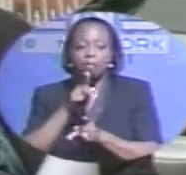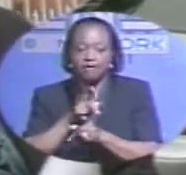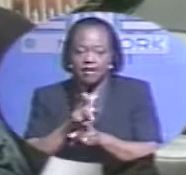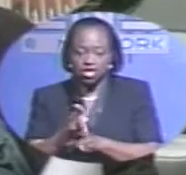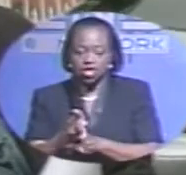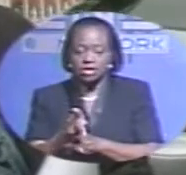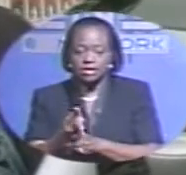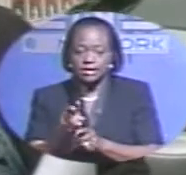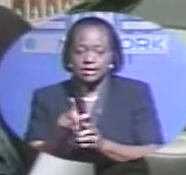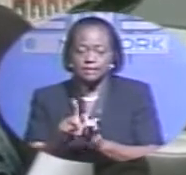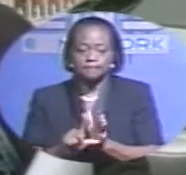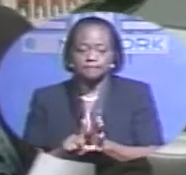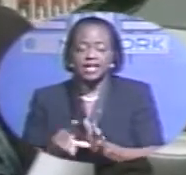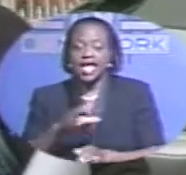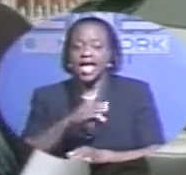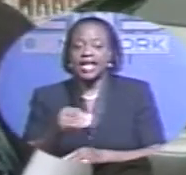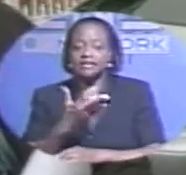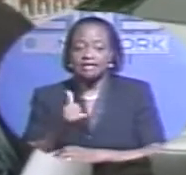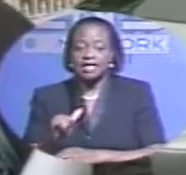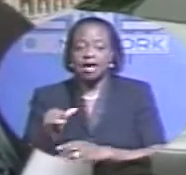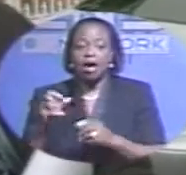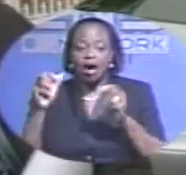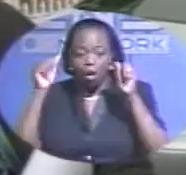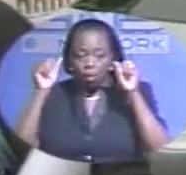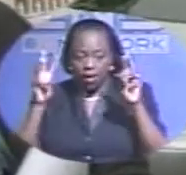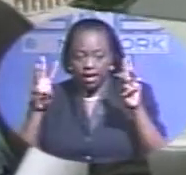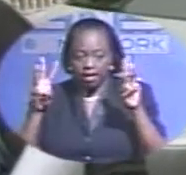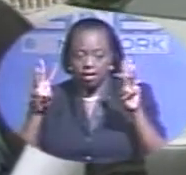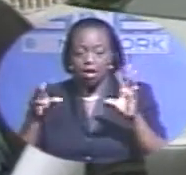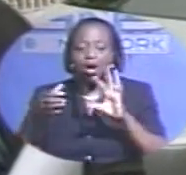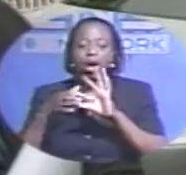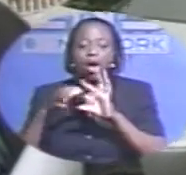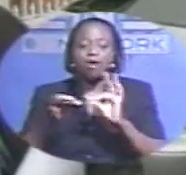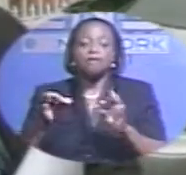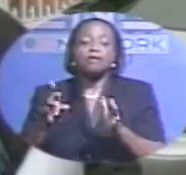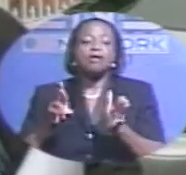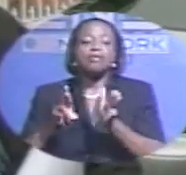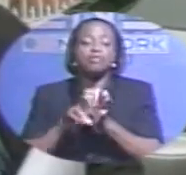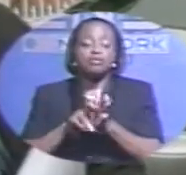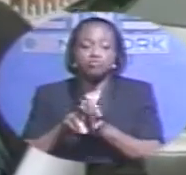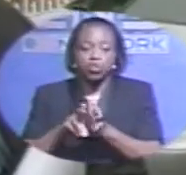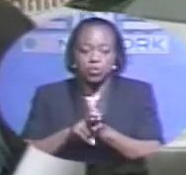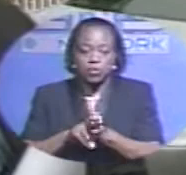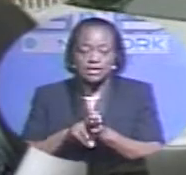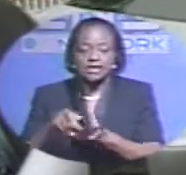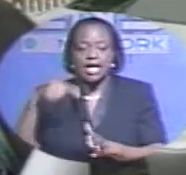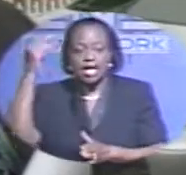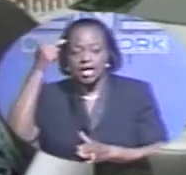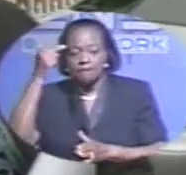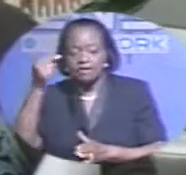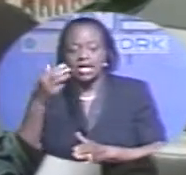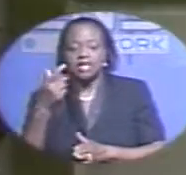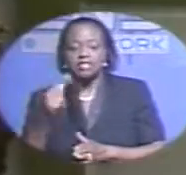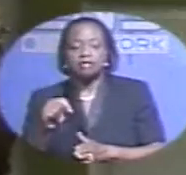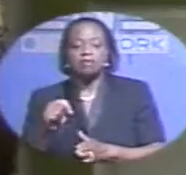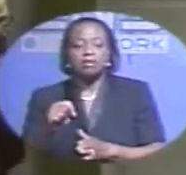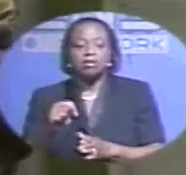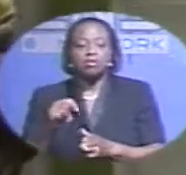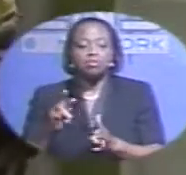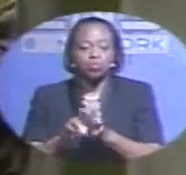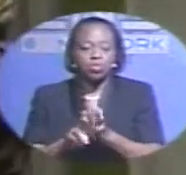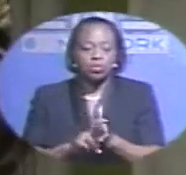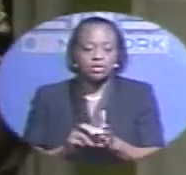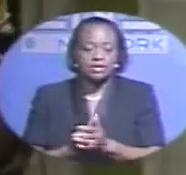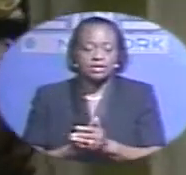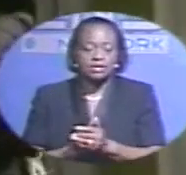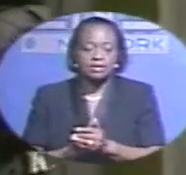and they are fully aware of the rules governing the justifiable force and harm policies. The suspect